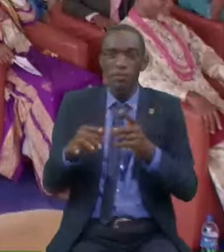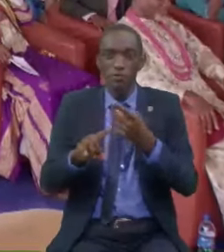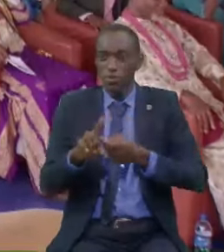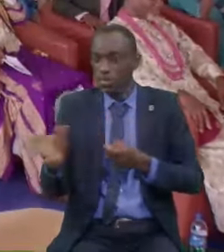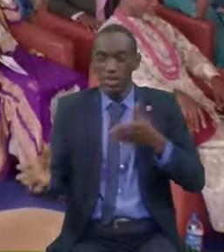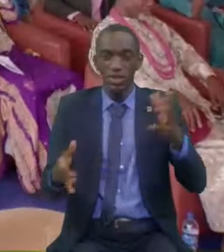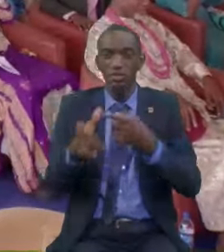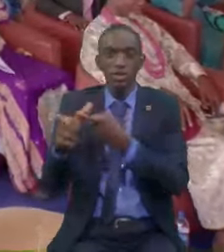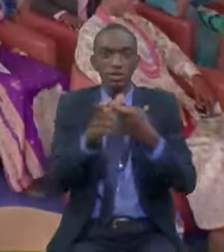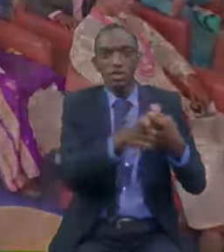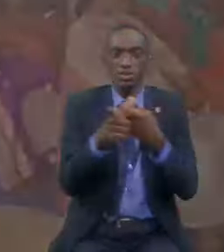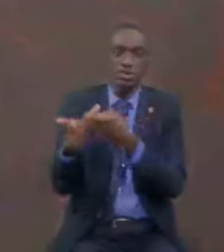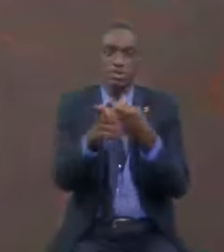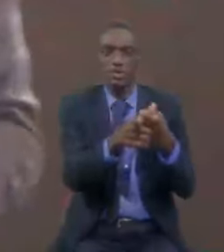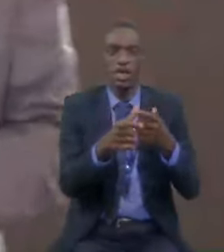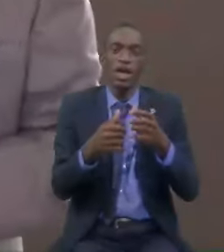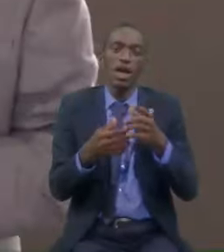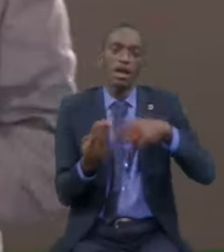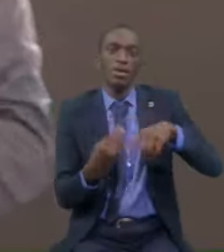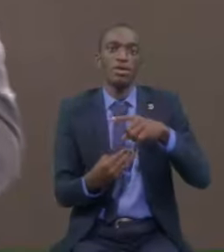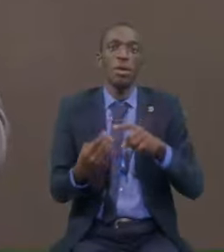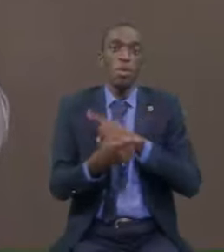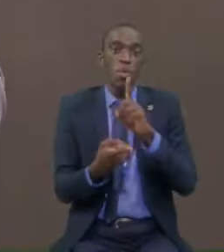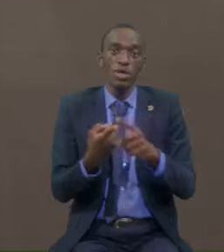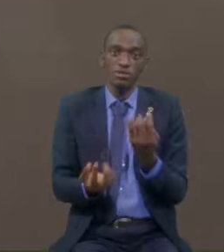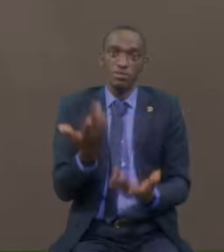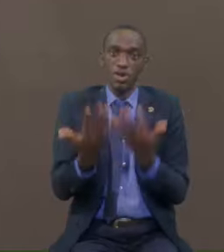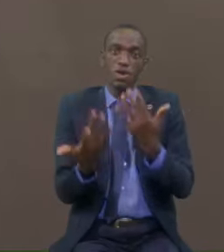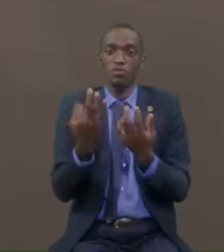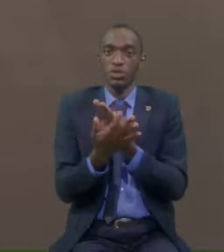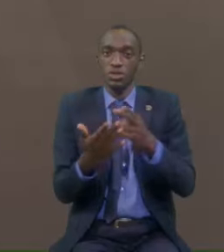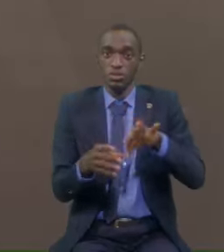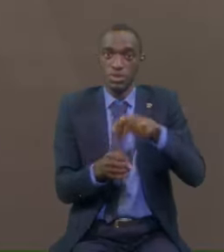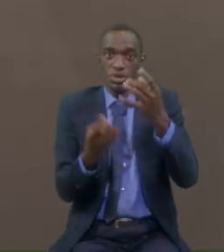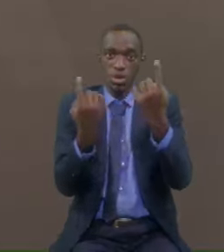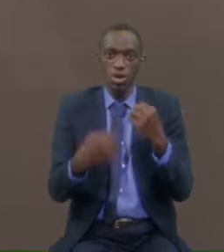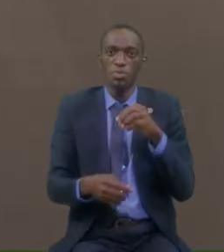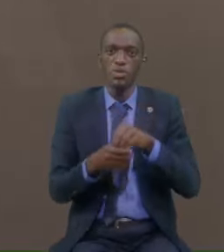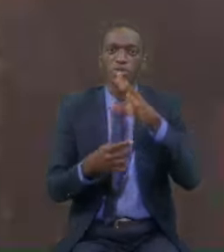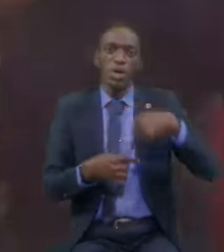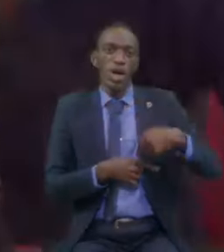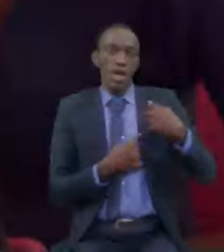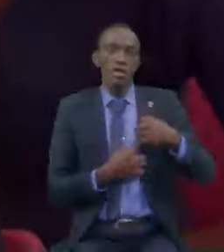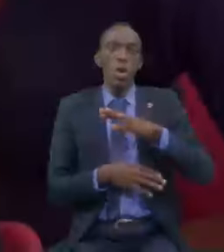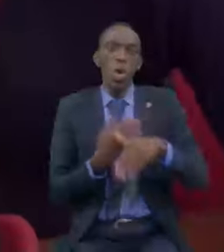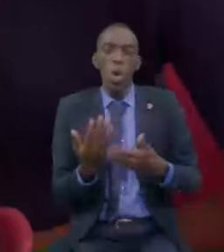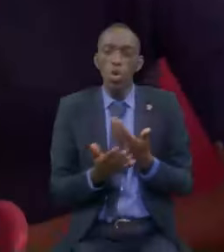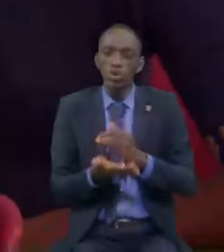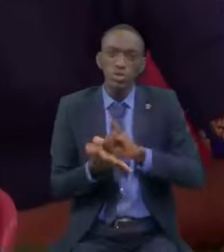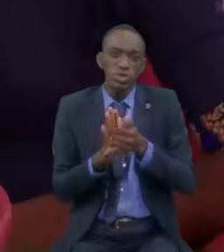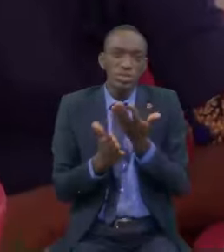the fire of the Holy Ghost comes in your heart, all those seeds that are dead that should not be there,